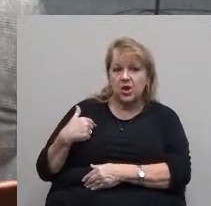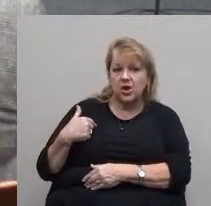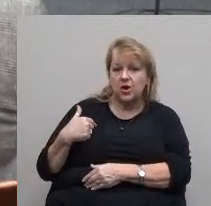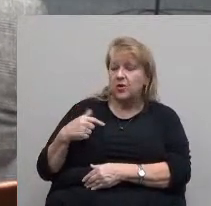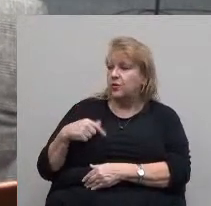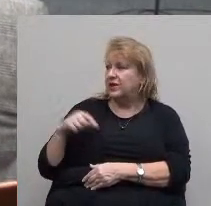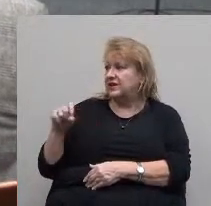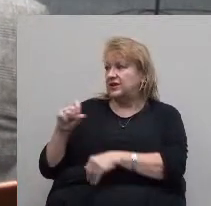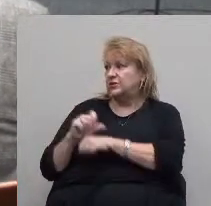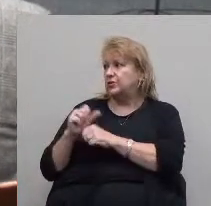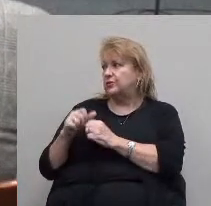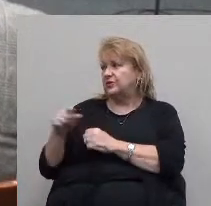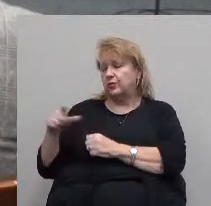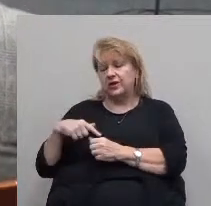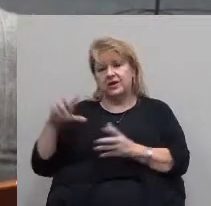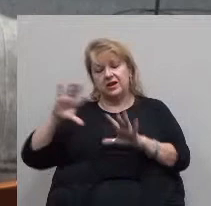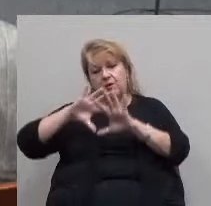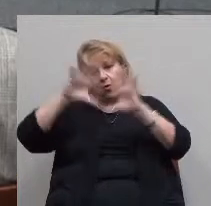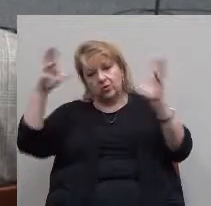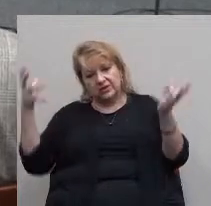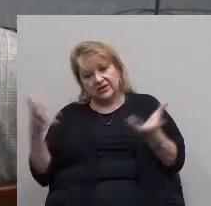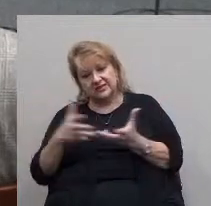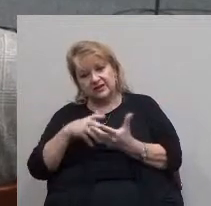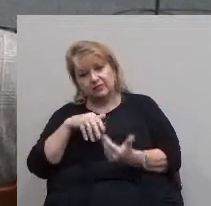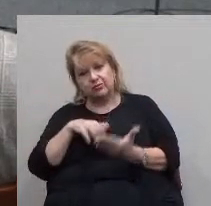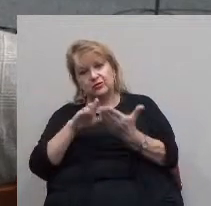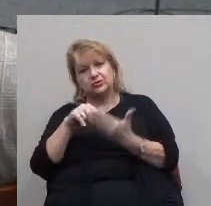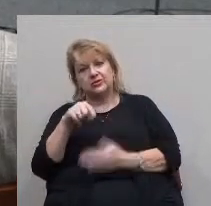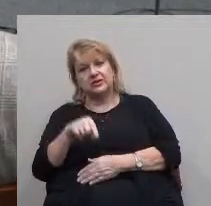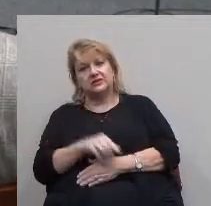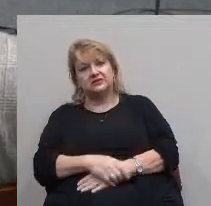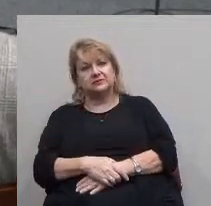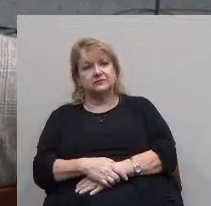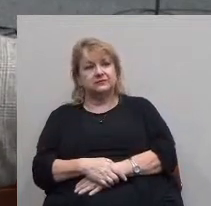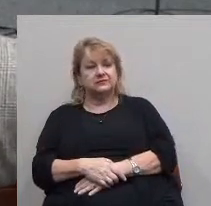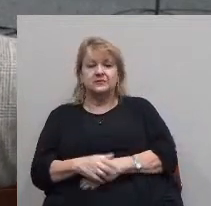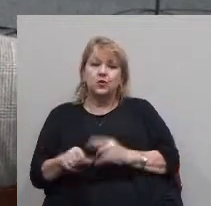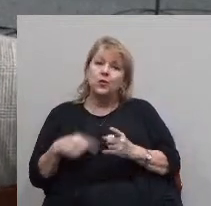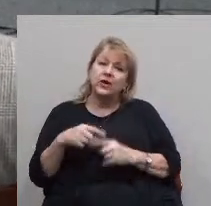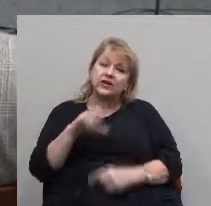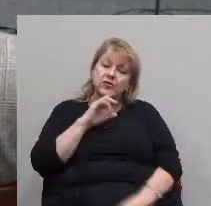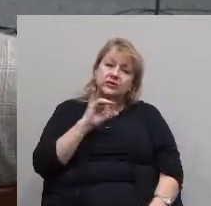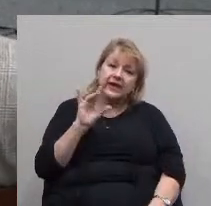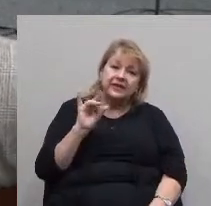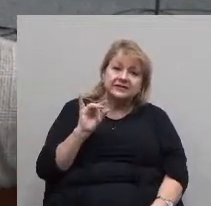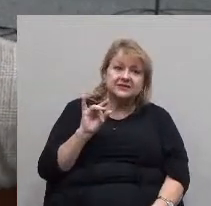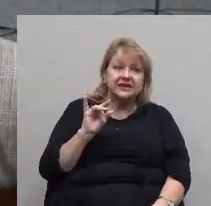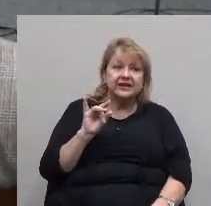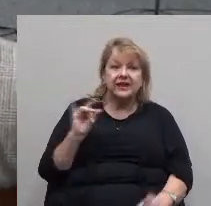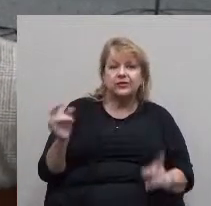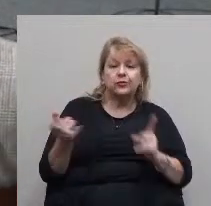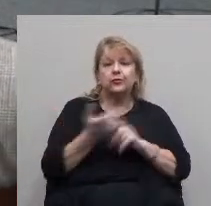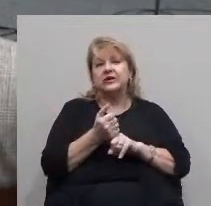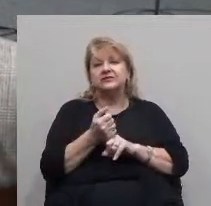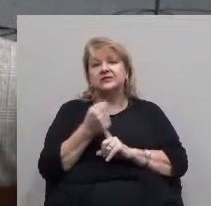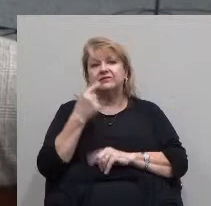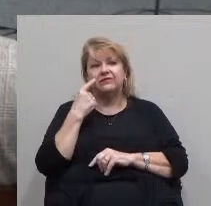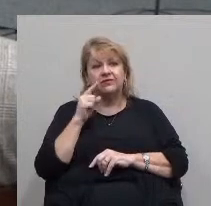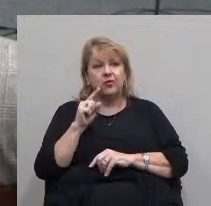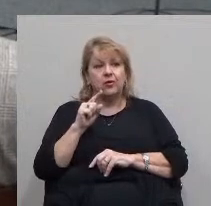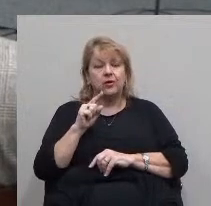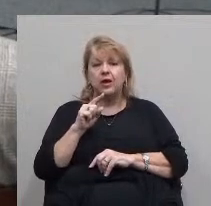got to take, Yes. again, another holistic approach. Yes. I mean, if when you were 18 years old, when you were arrested